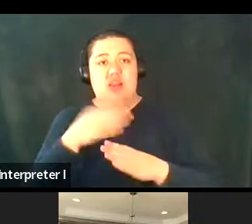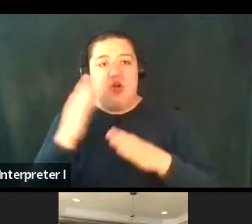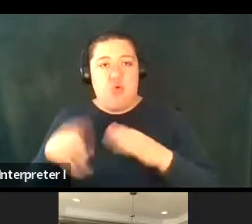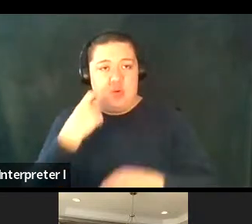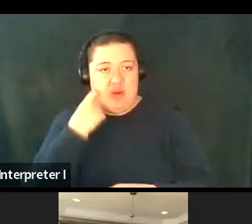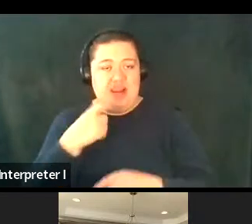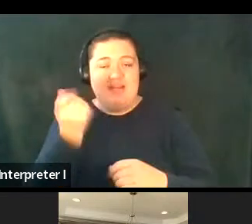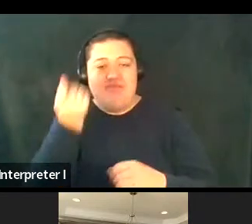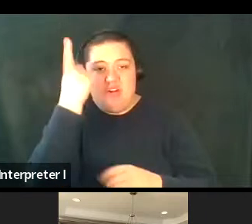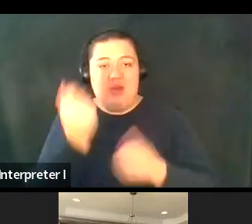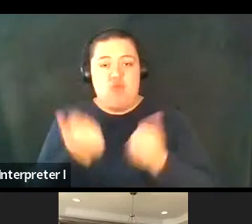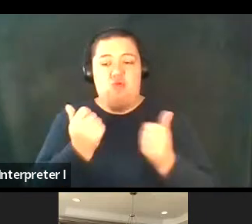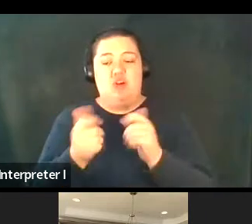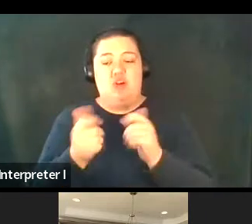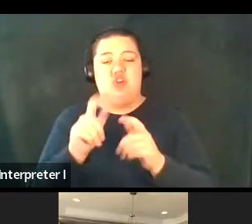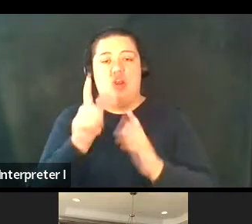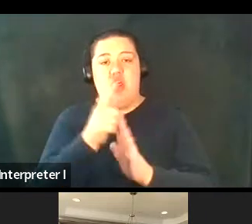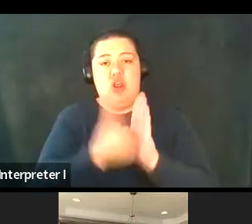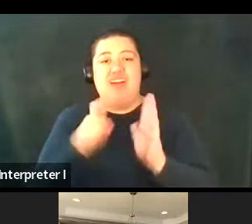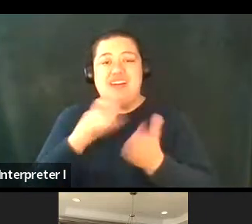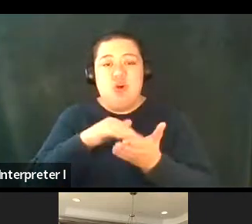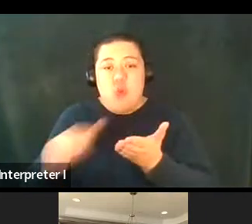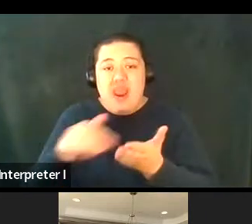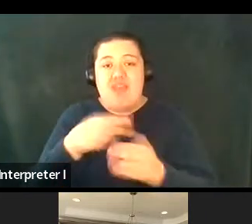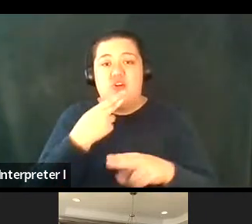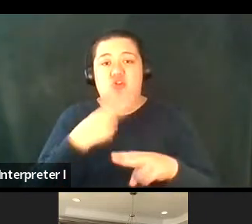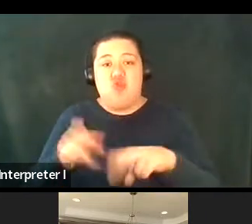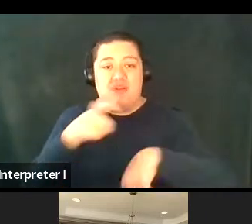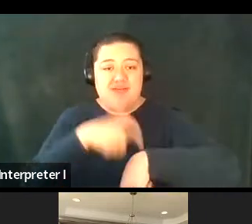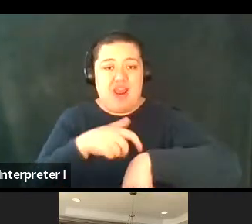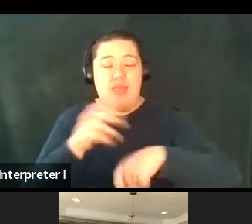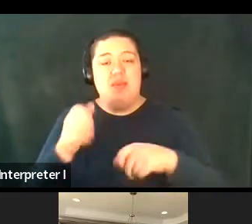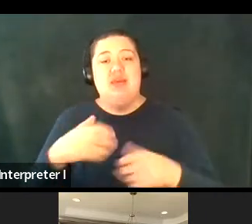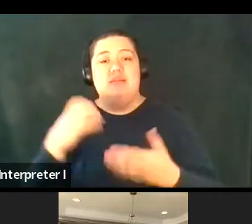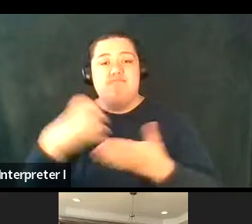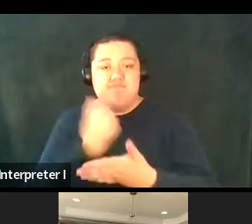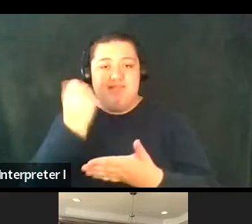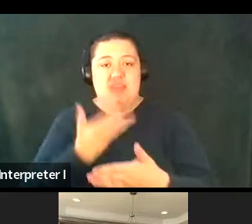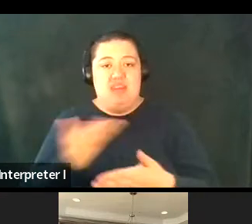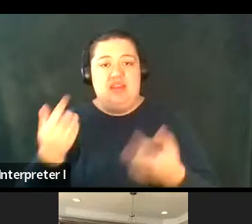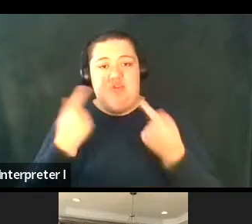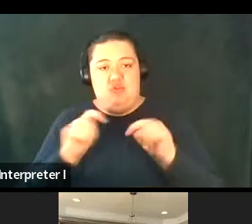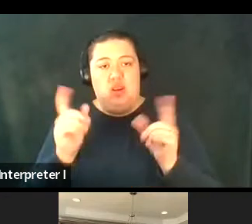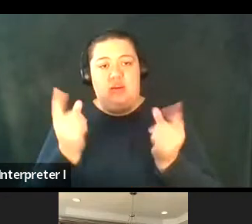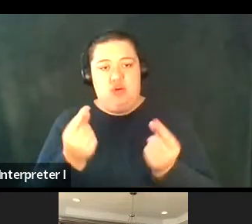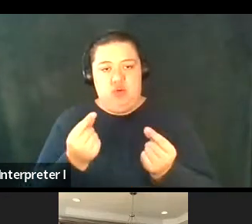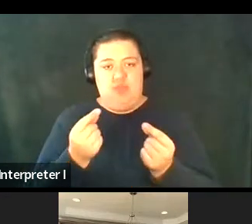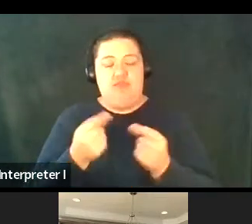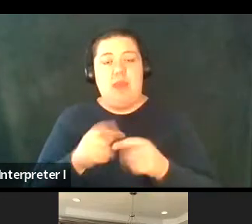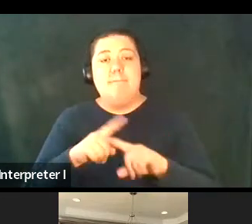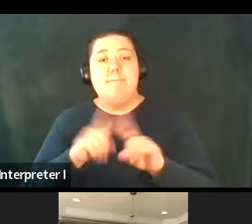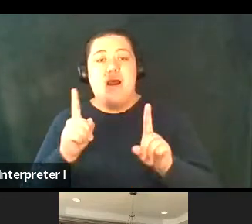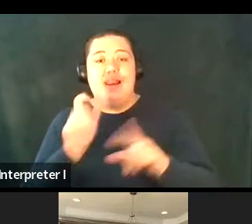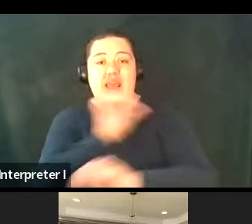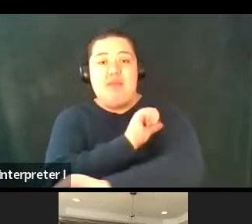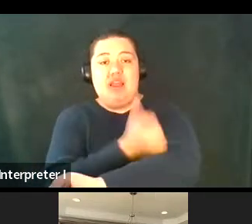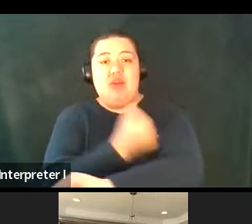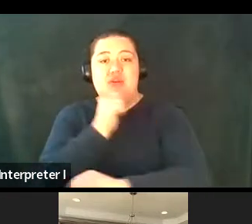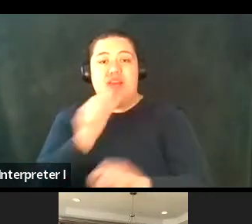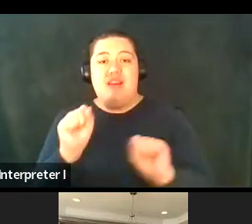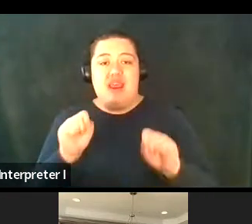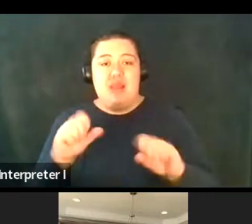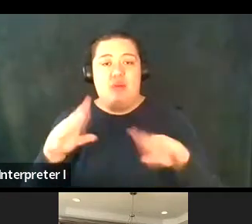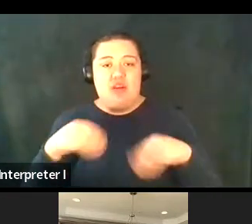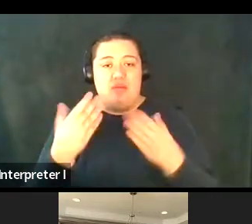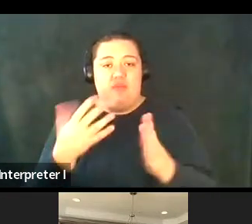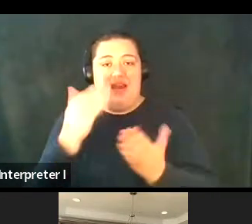which laws specifically they need to waive in the short term to accomplish the things that they're trying to do here. However, the administration was not able to provide